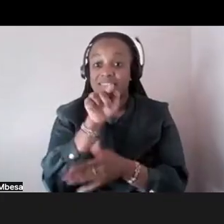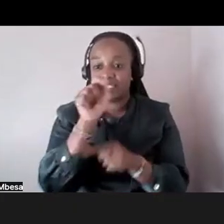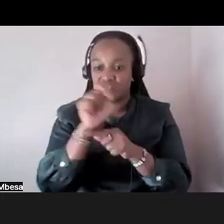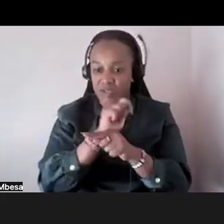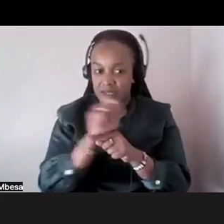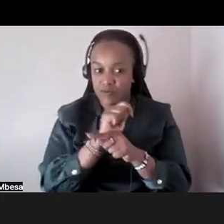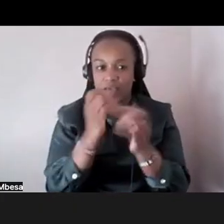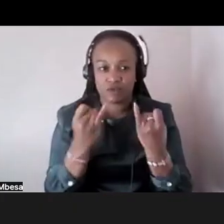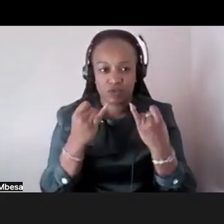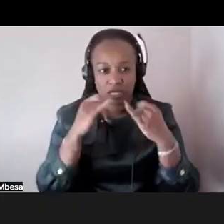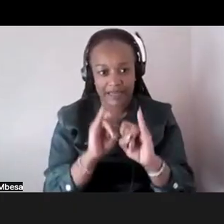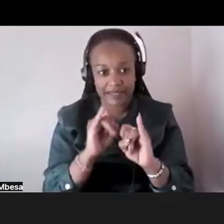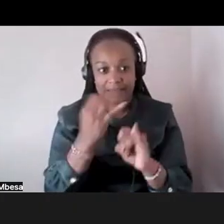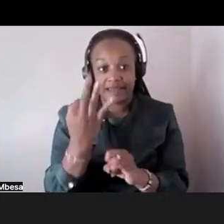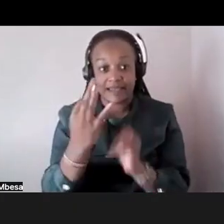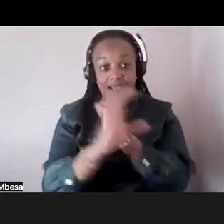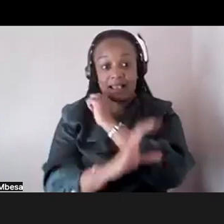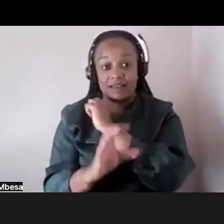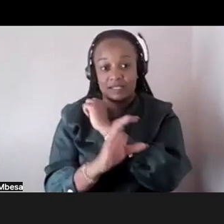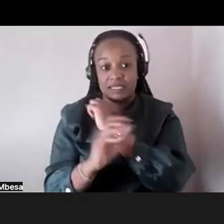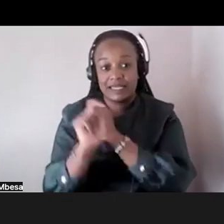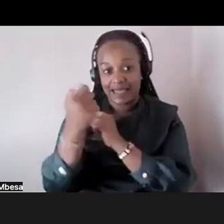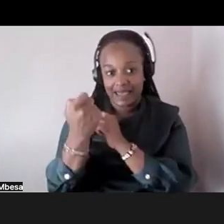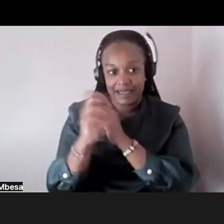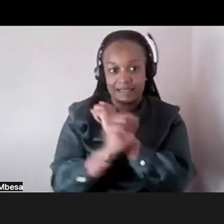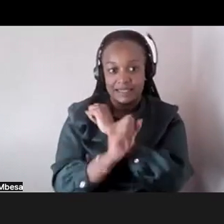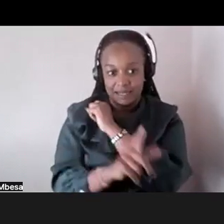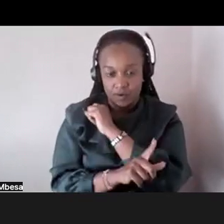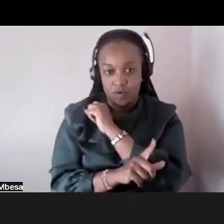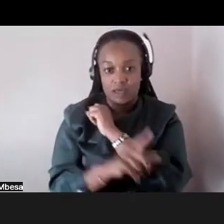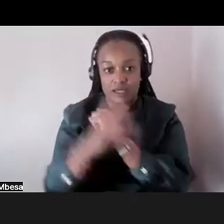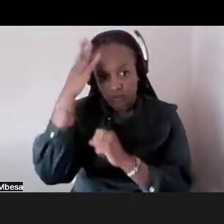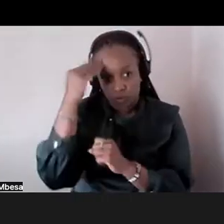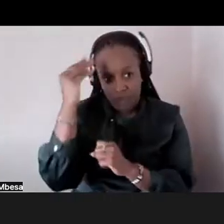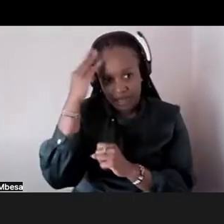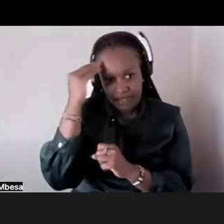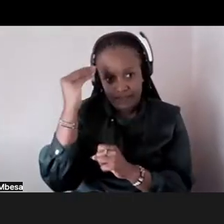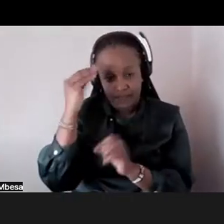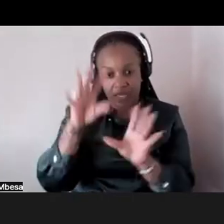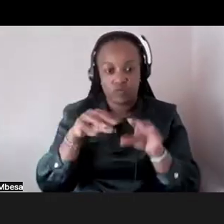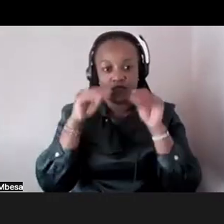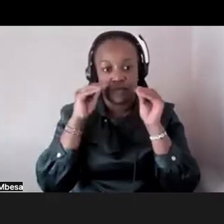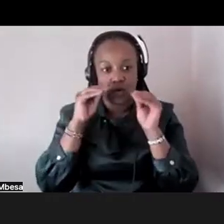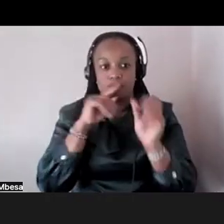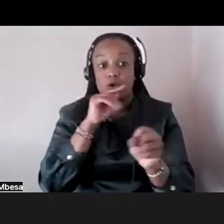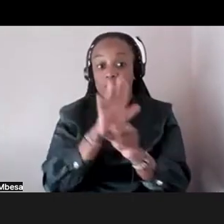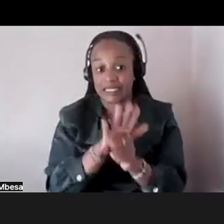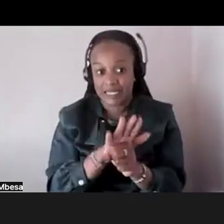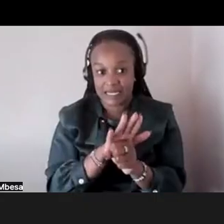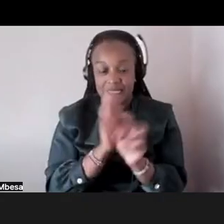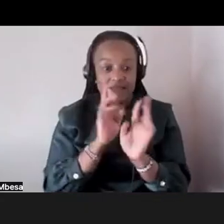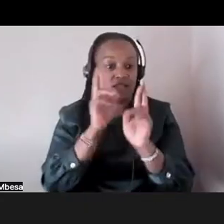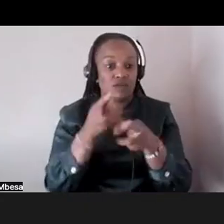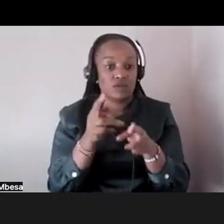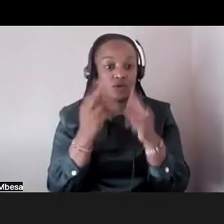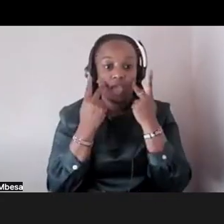countries, in Guinea, in Kenya, and in Somalia, and found really, really promising results. We've shown that health workers